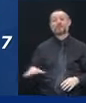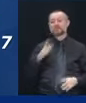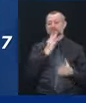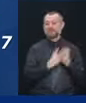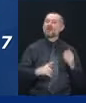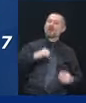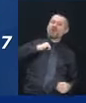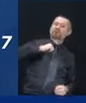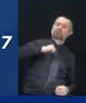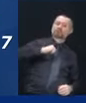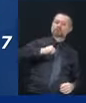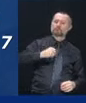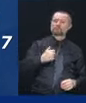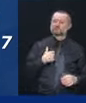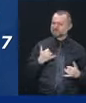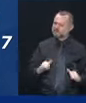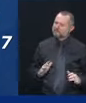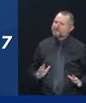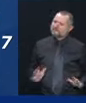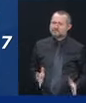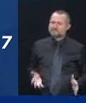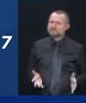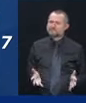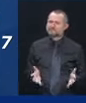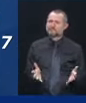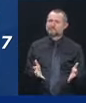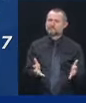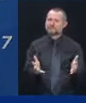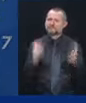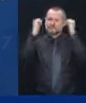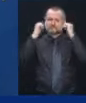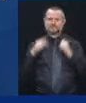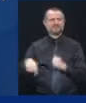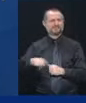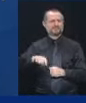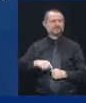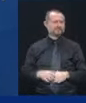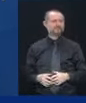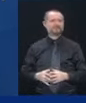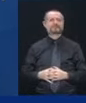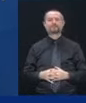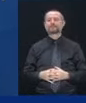the maximum rate that these hospitals can get done.